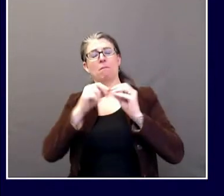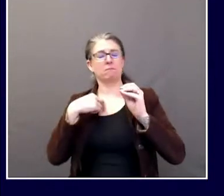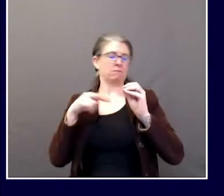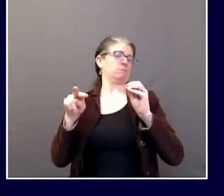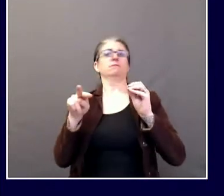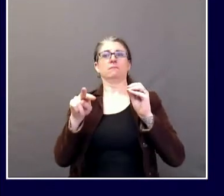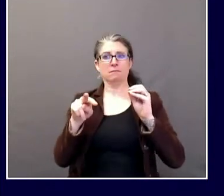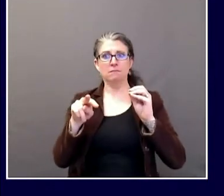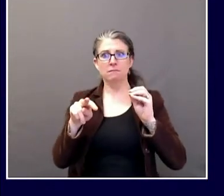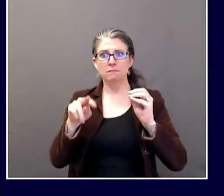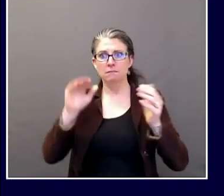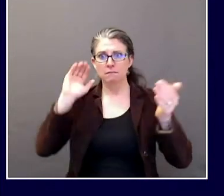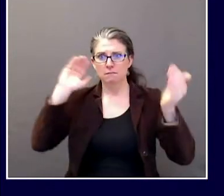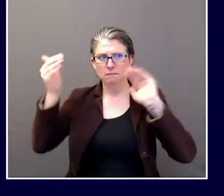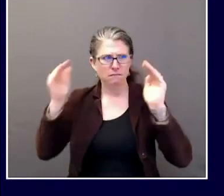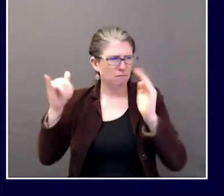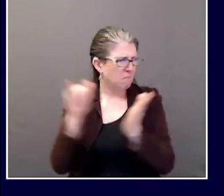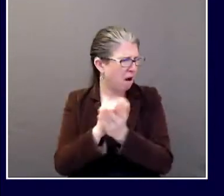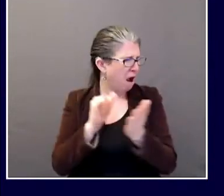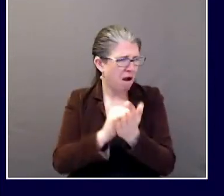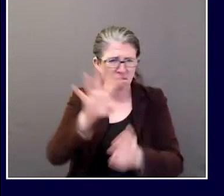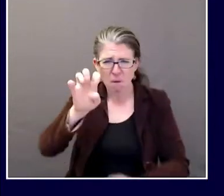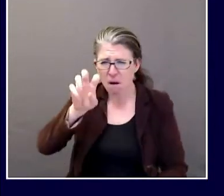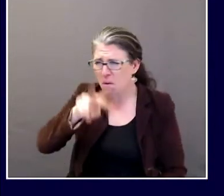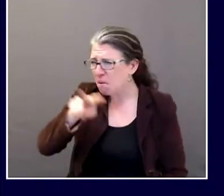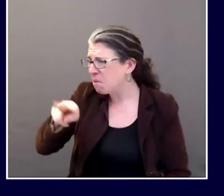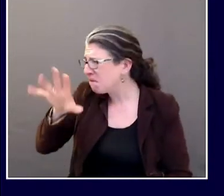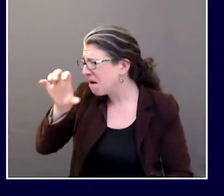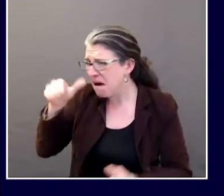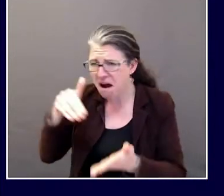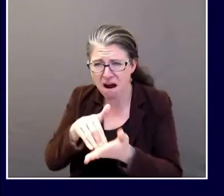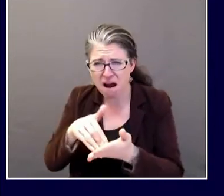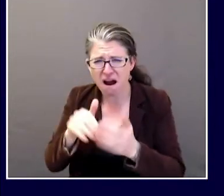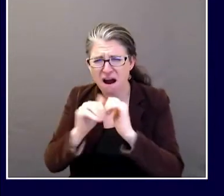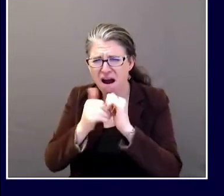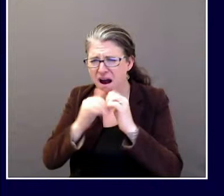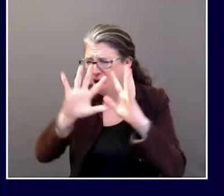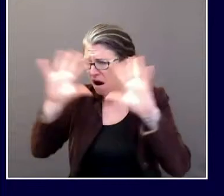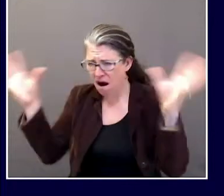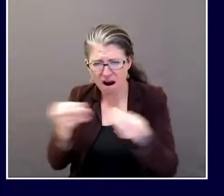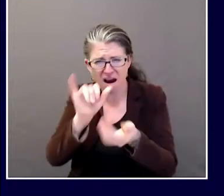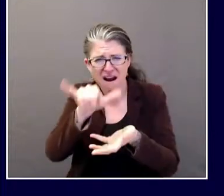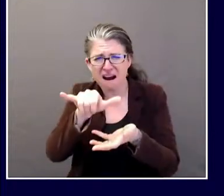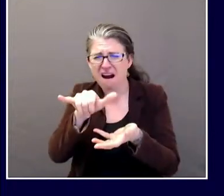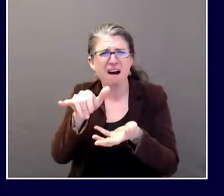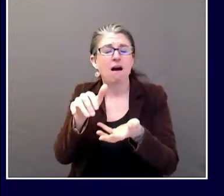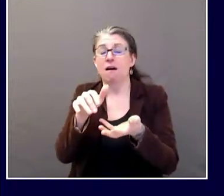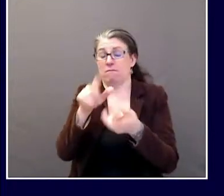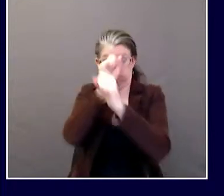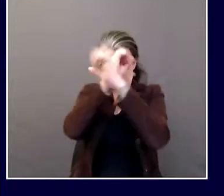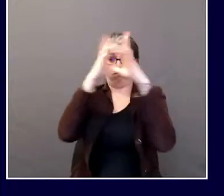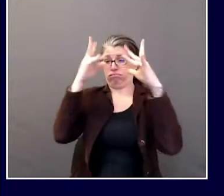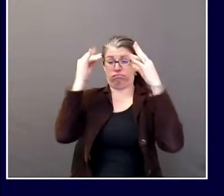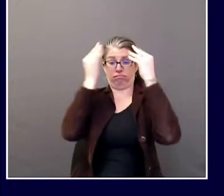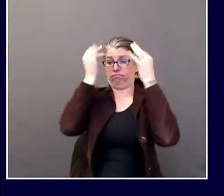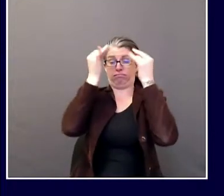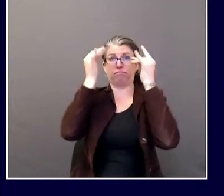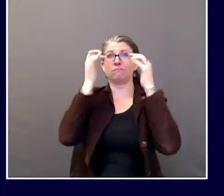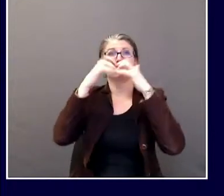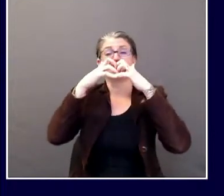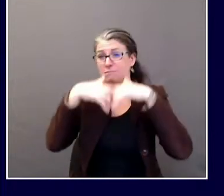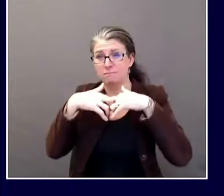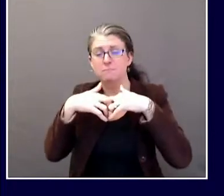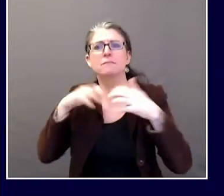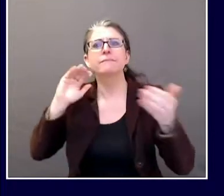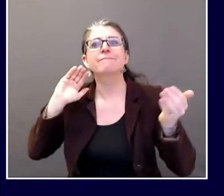relative to other major tragic events that have transpired across our history, that number of deaths